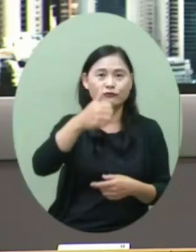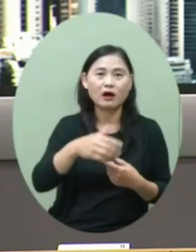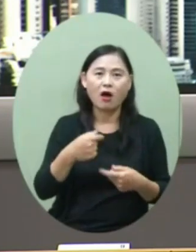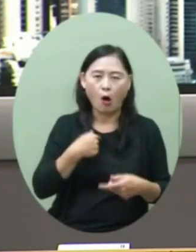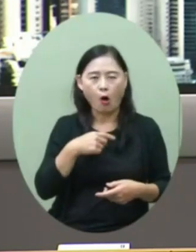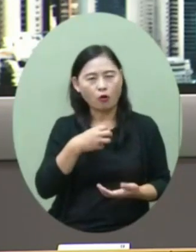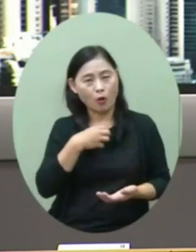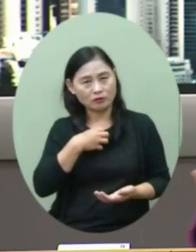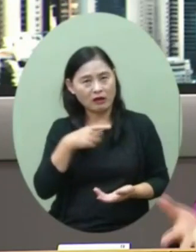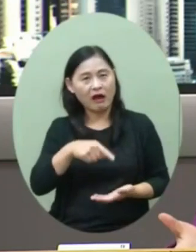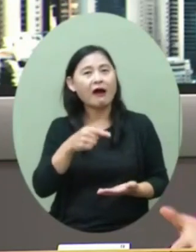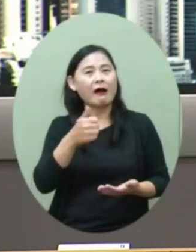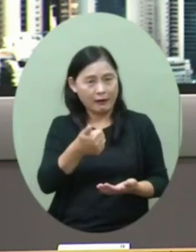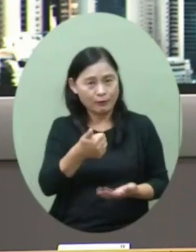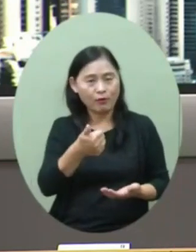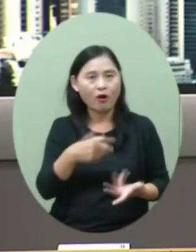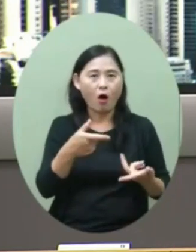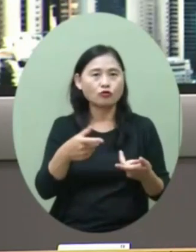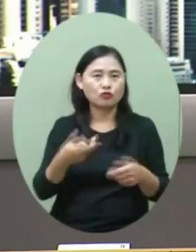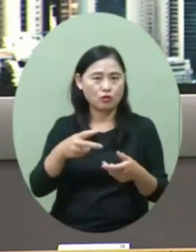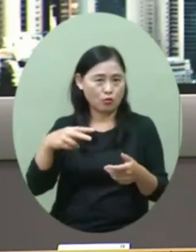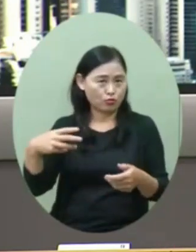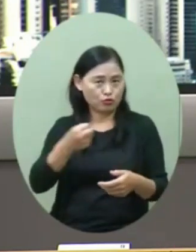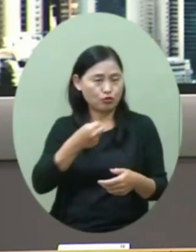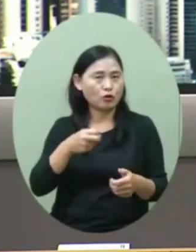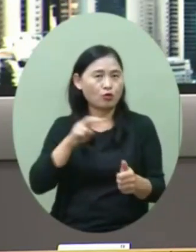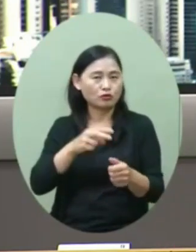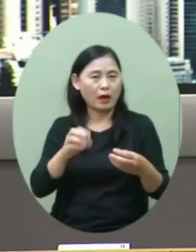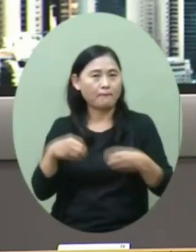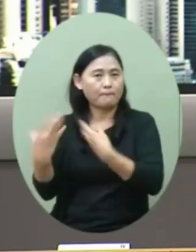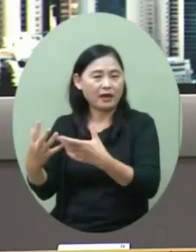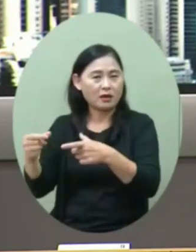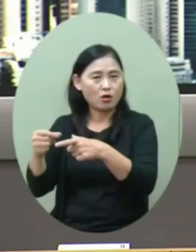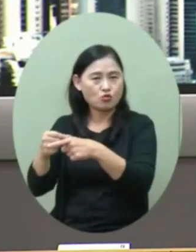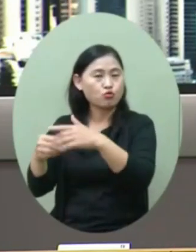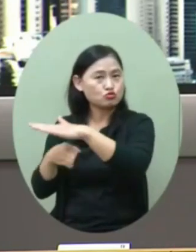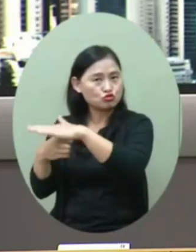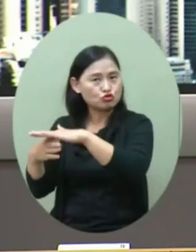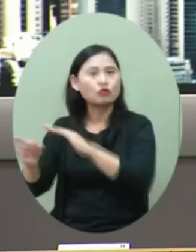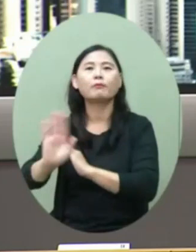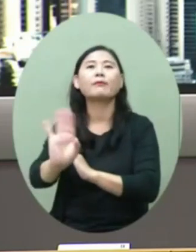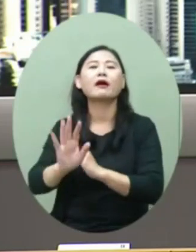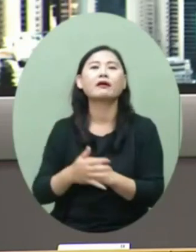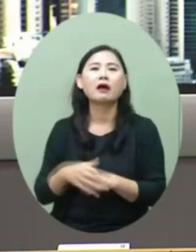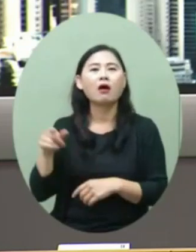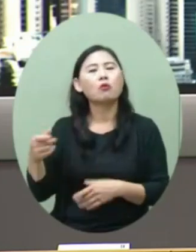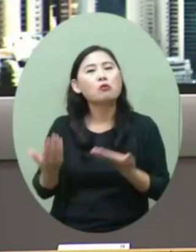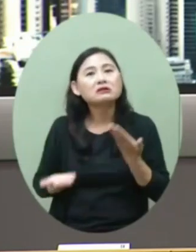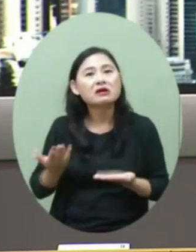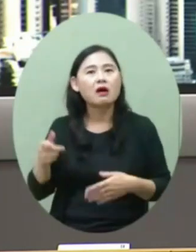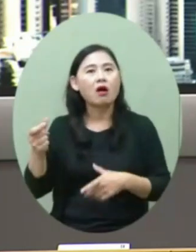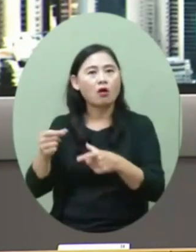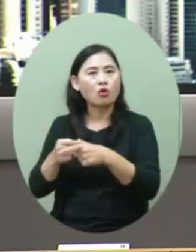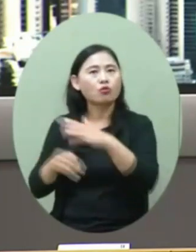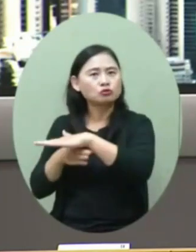well, even I, as the head of the Hong Kong SAR, cannot say that, well, the situation